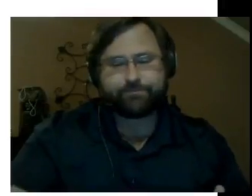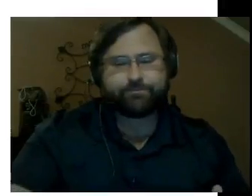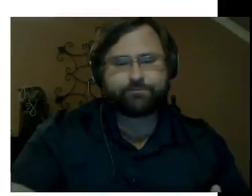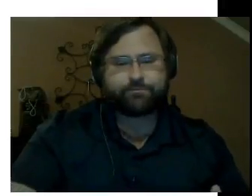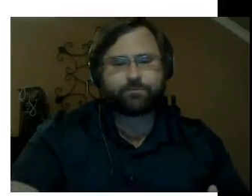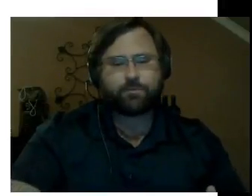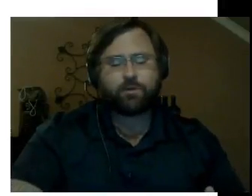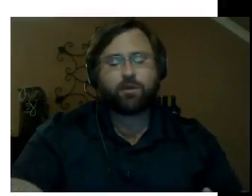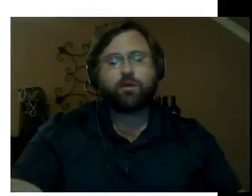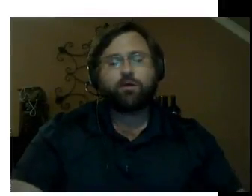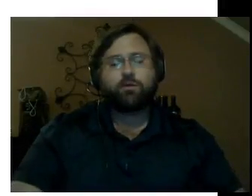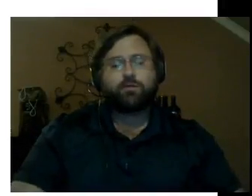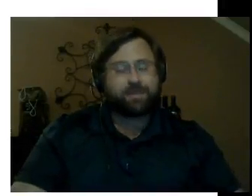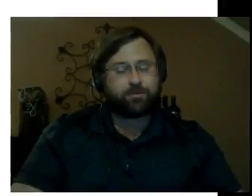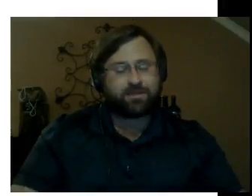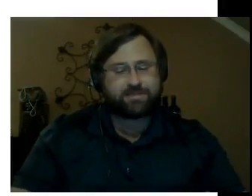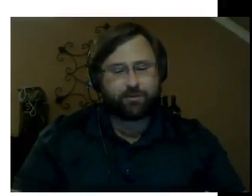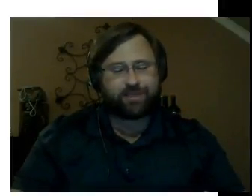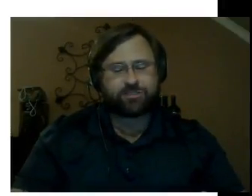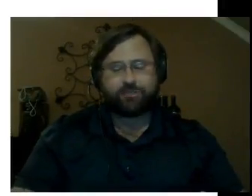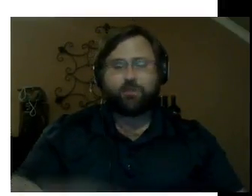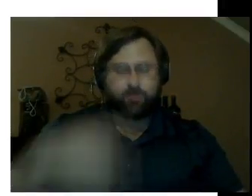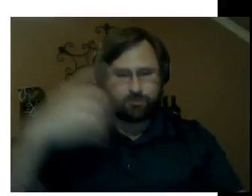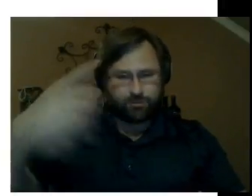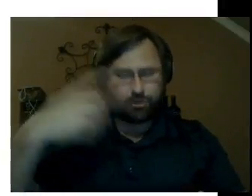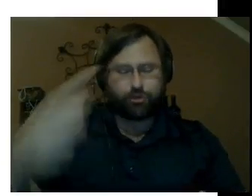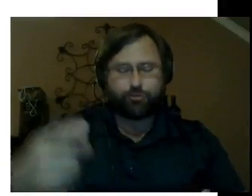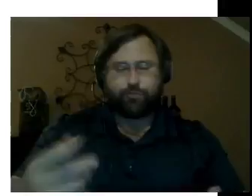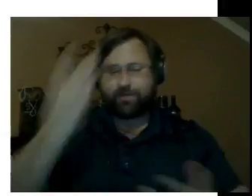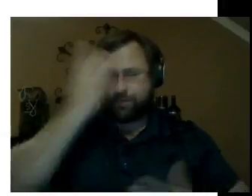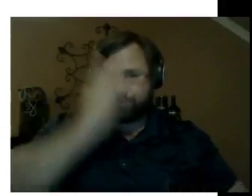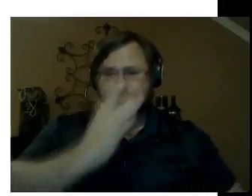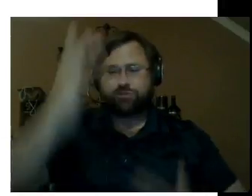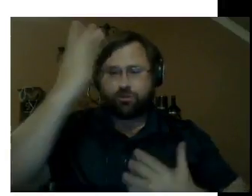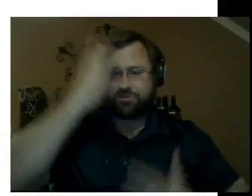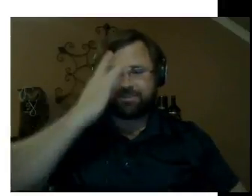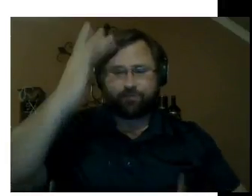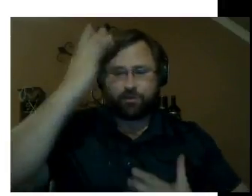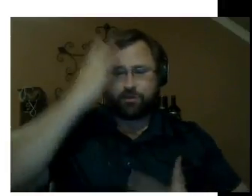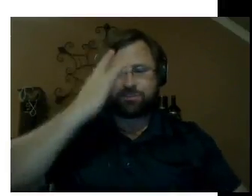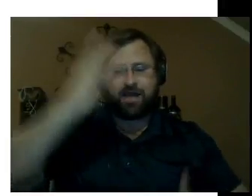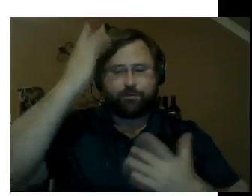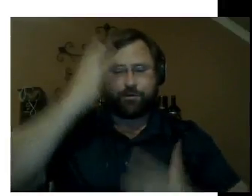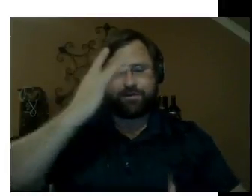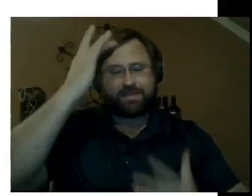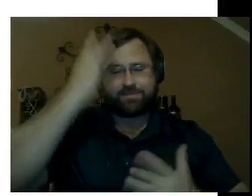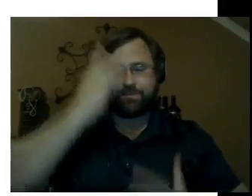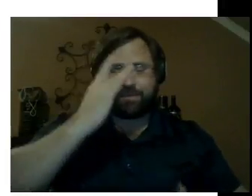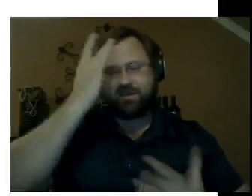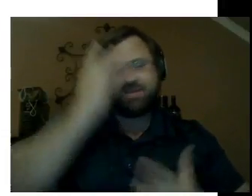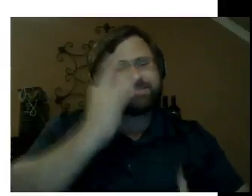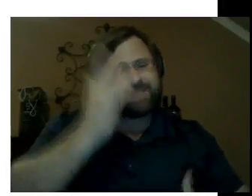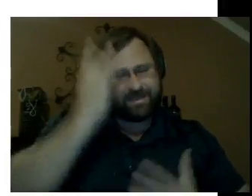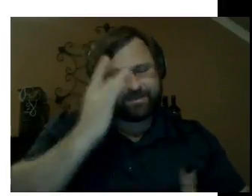again. The same with continuation. The circular movement can be used to show sick for a long time, or in this case it would